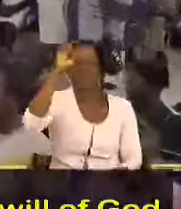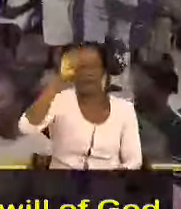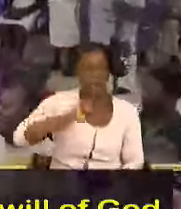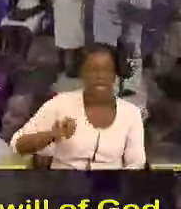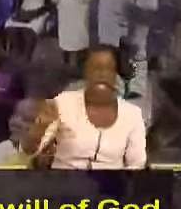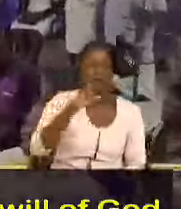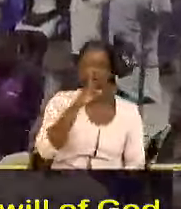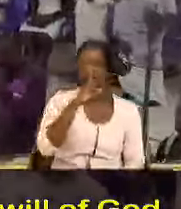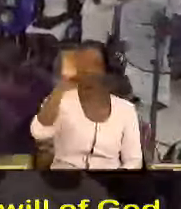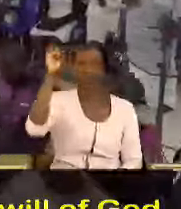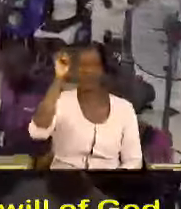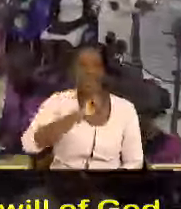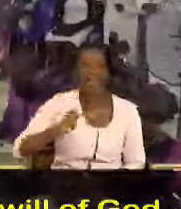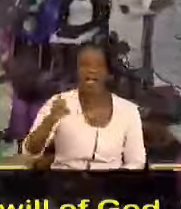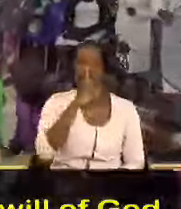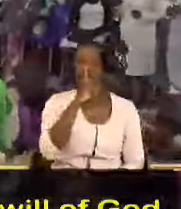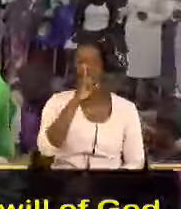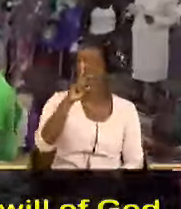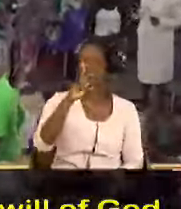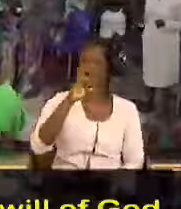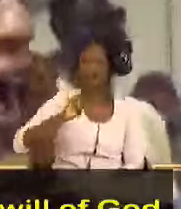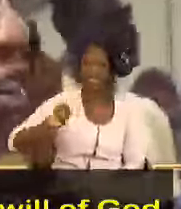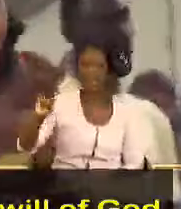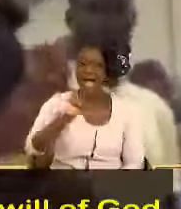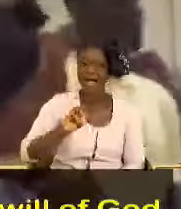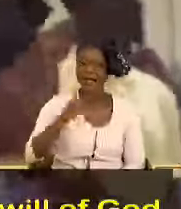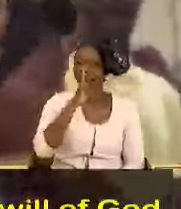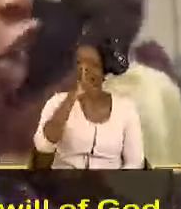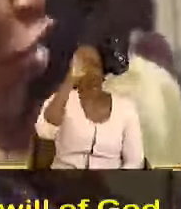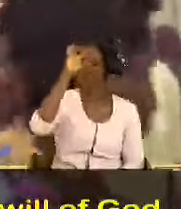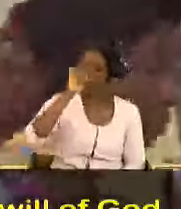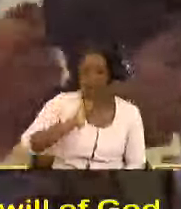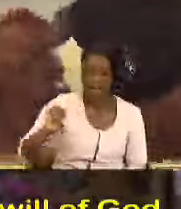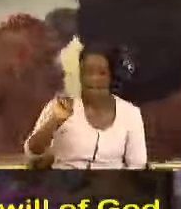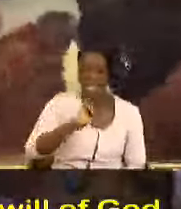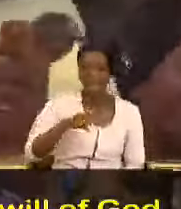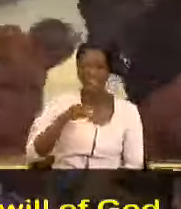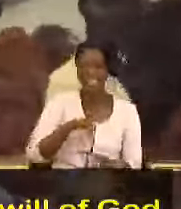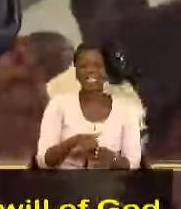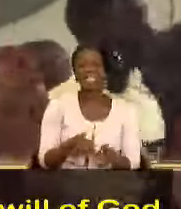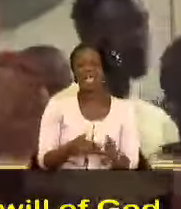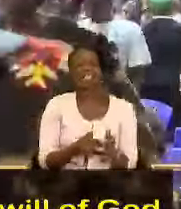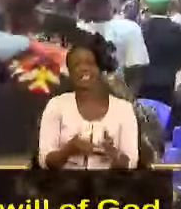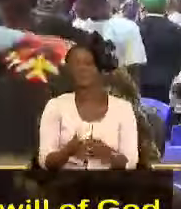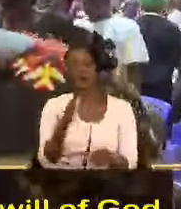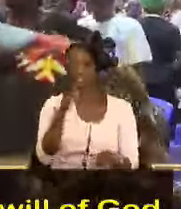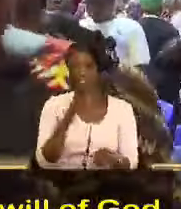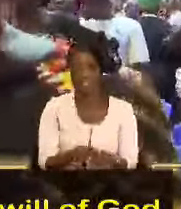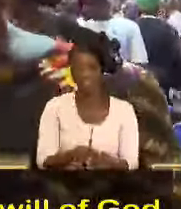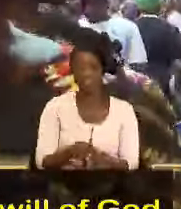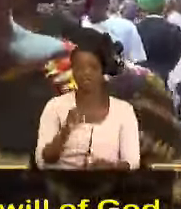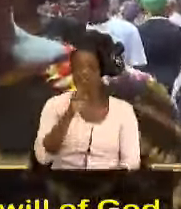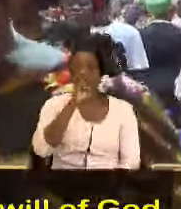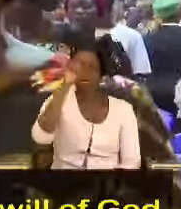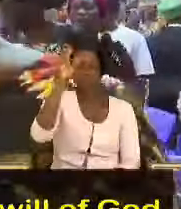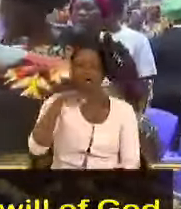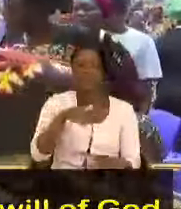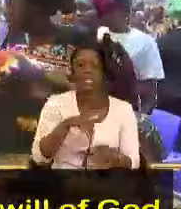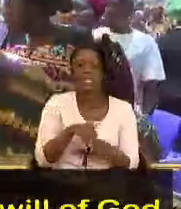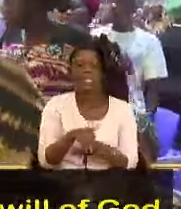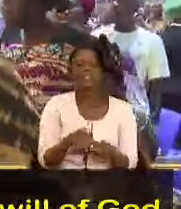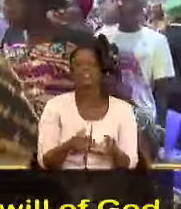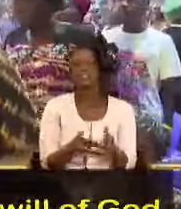forever command them to shut up forever in the name of Jesus in in